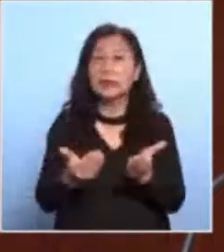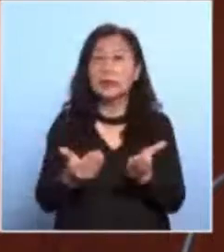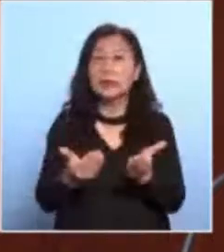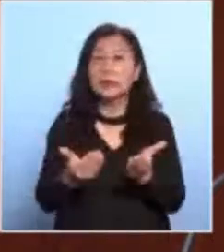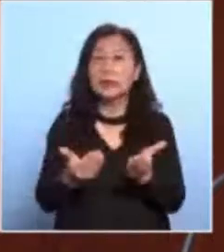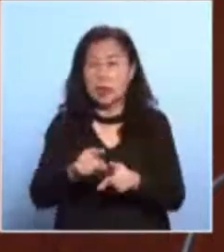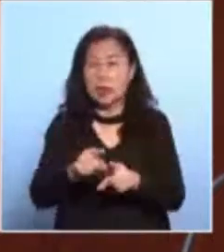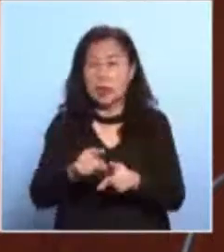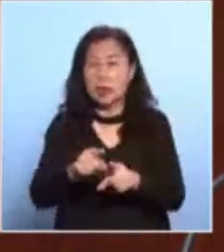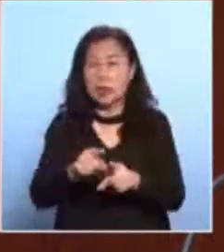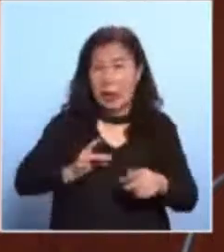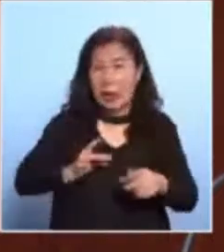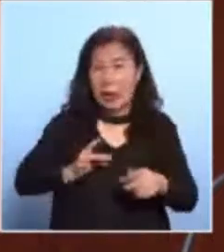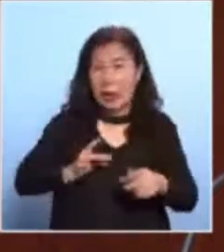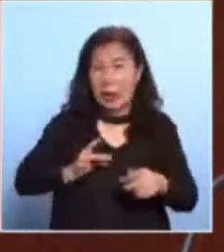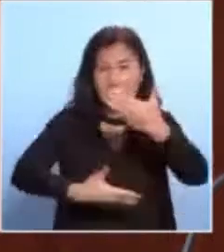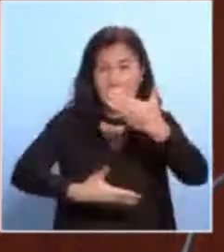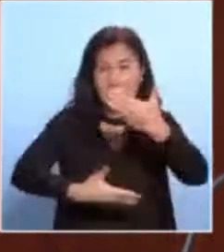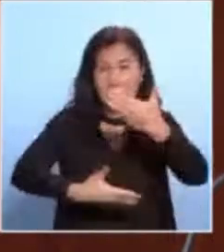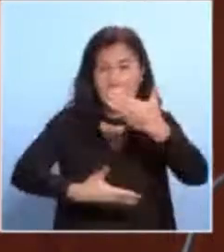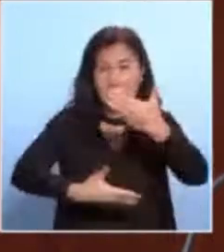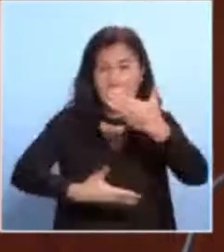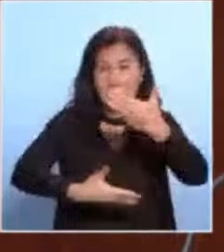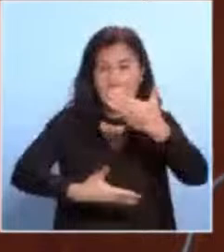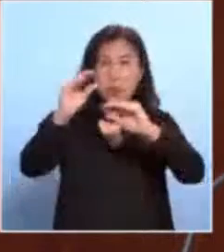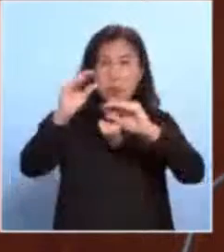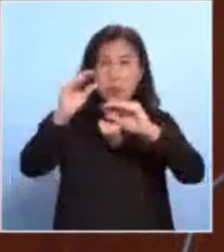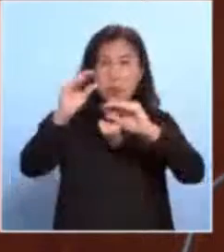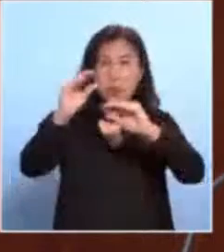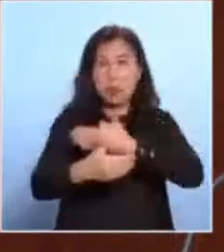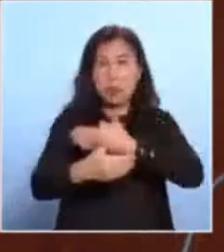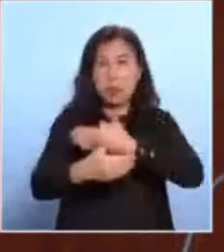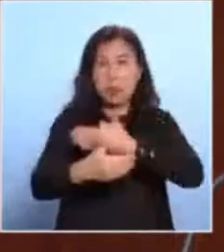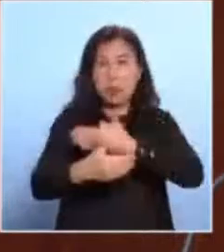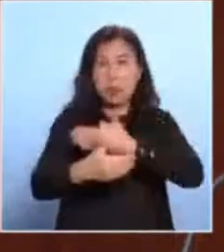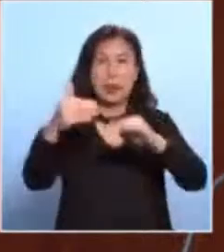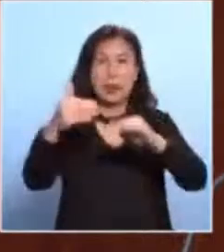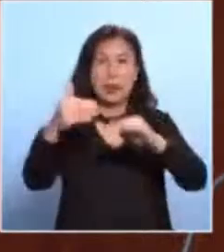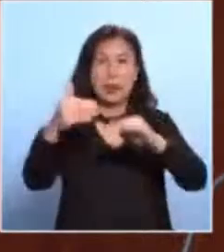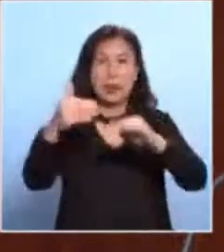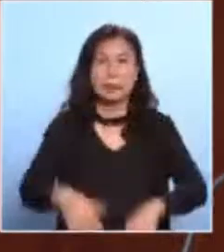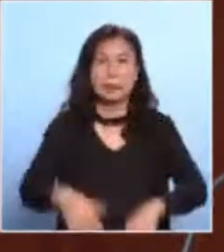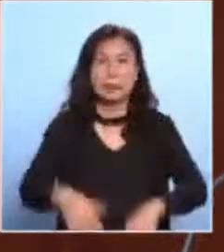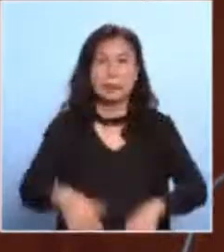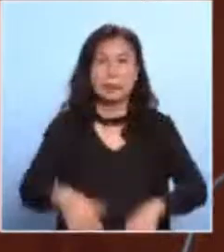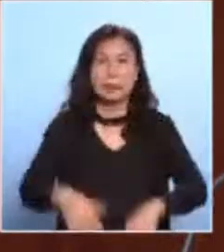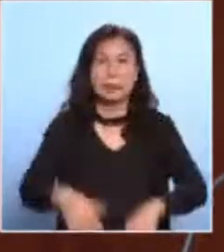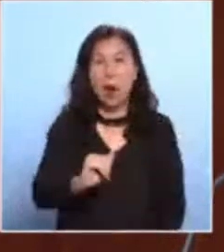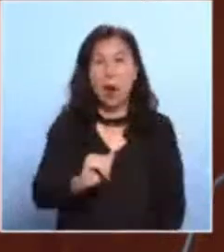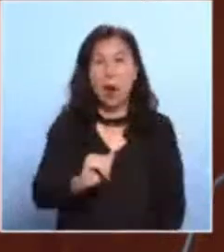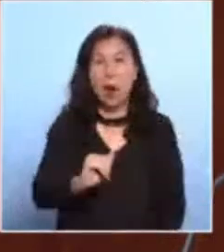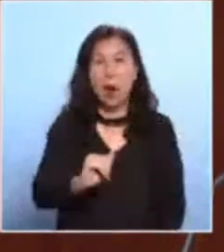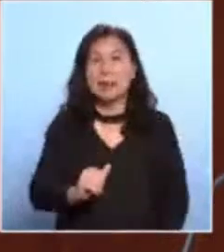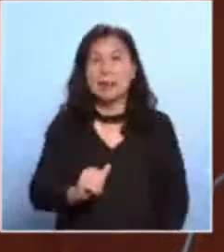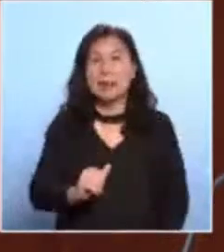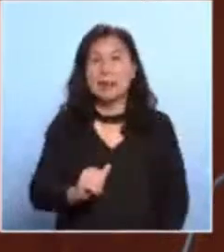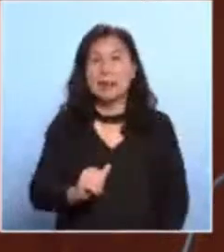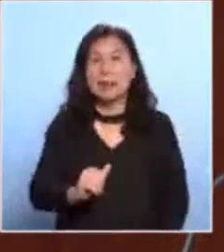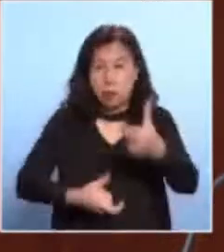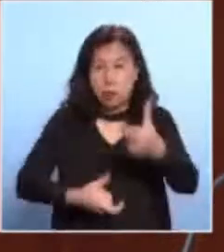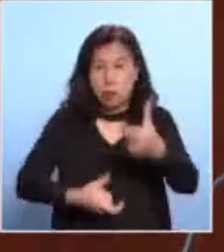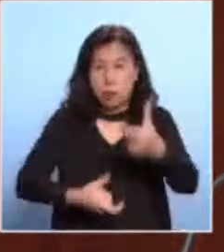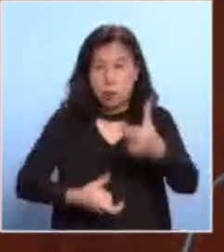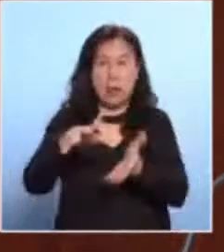homes for persons with disabilities in new private developments this year. Eligible RCHDs will be